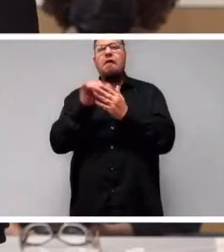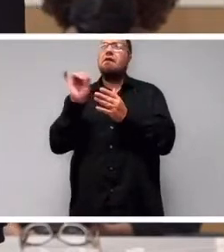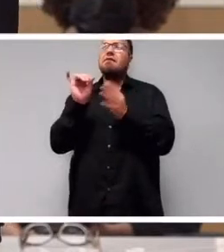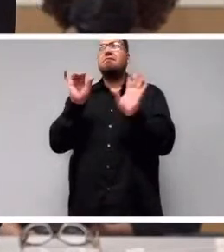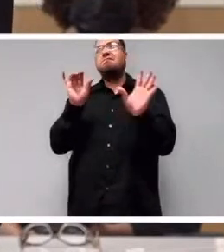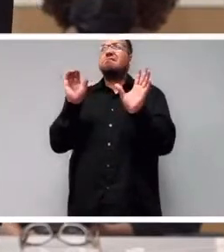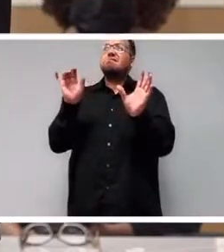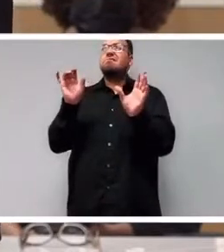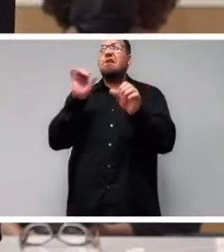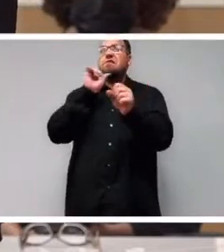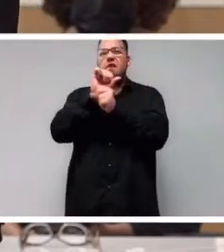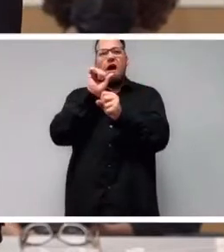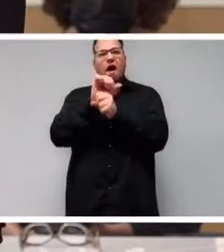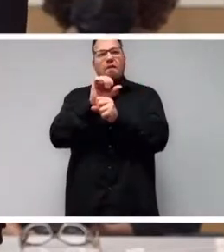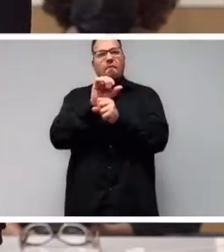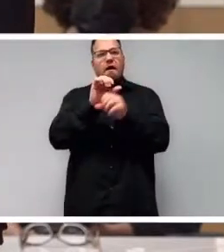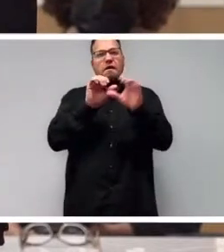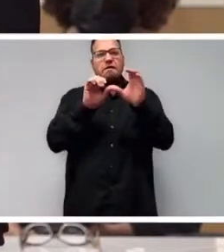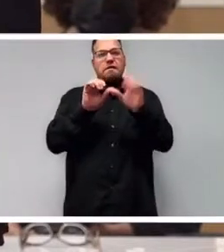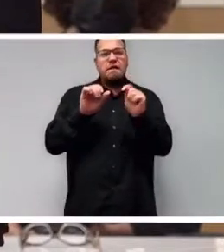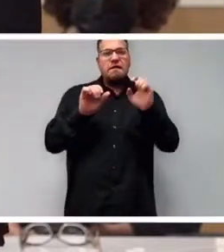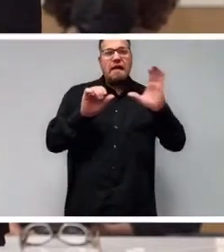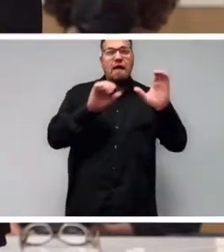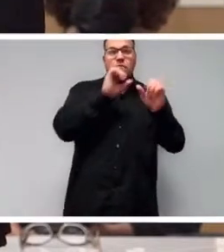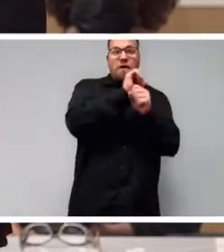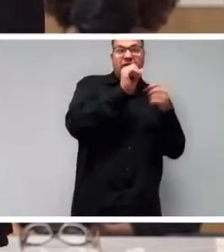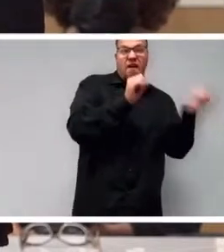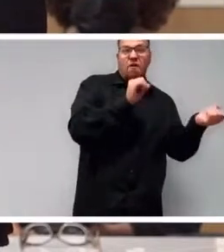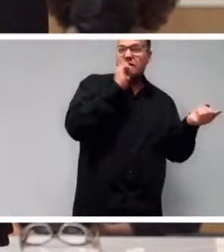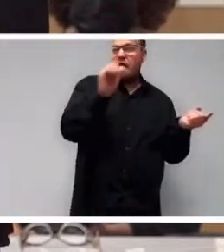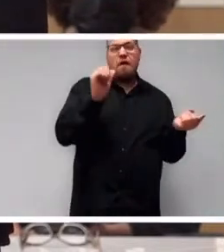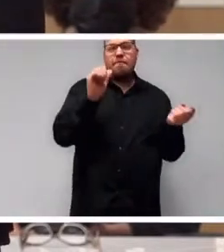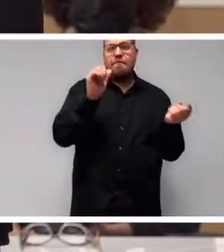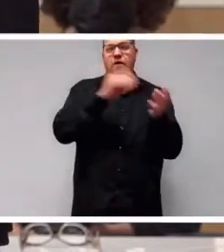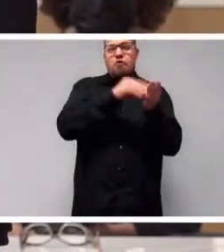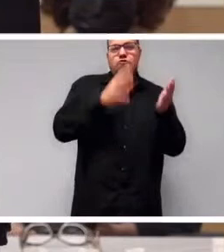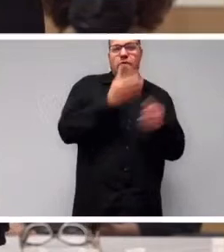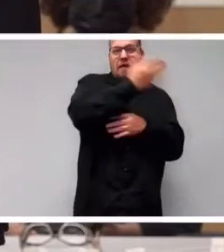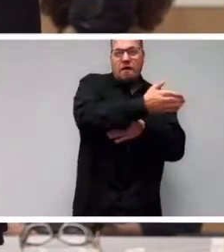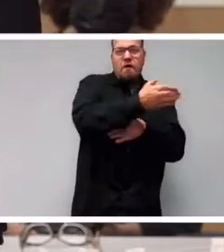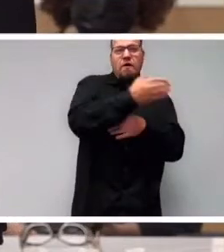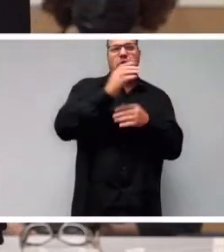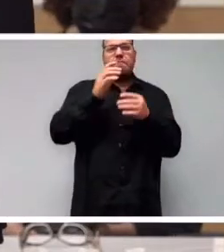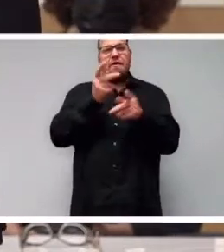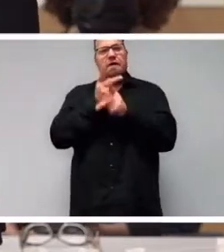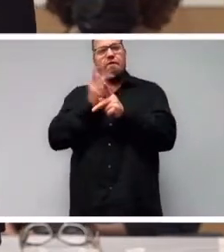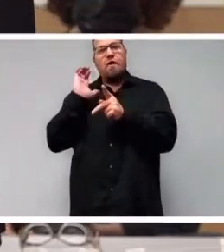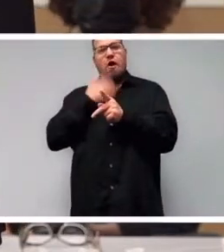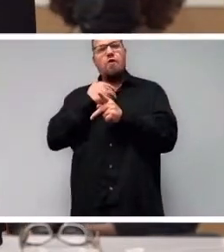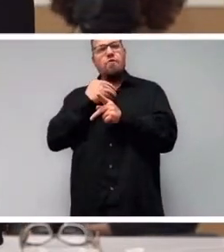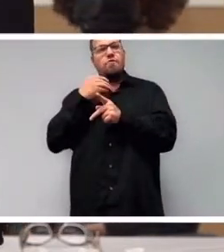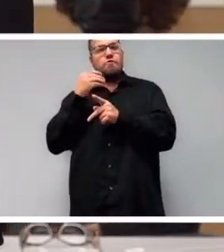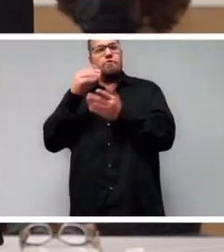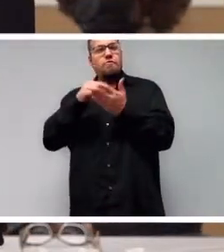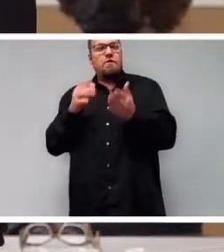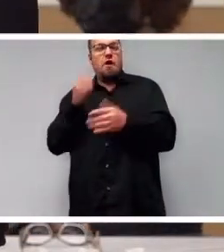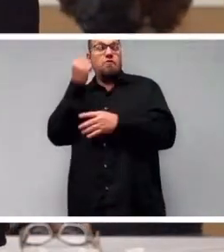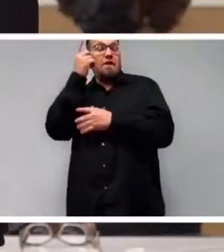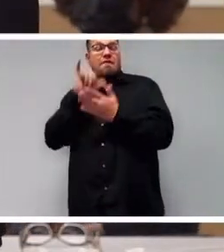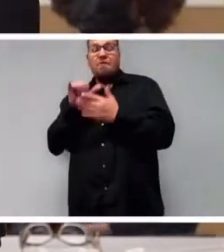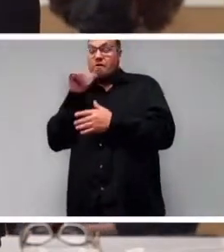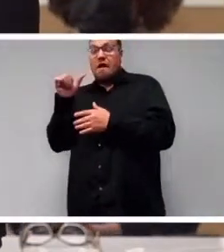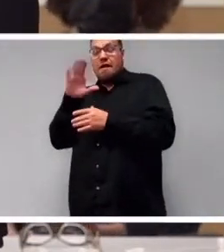CTEC versus being a CTEC student, and that's where we have to be really careful that our students truly understand that they're not in high school anymore.